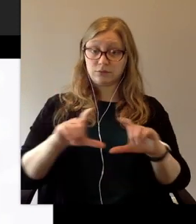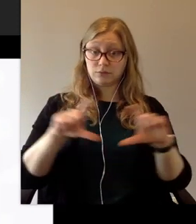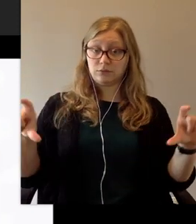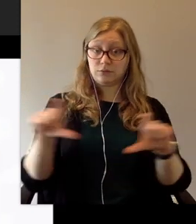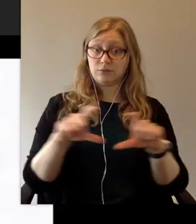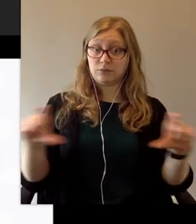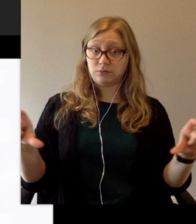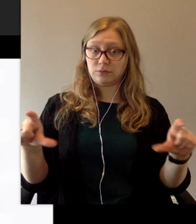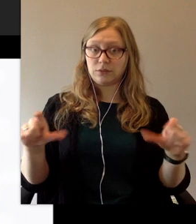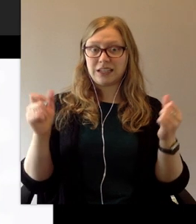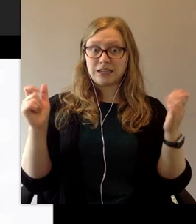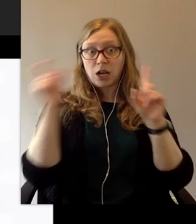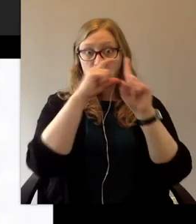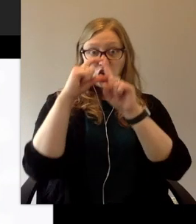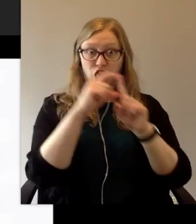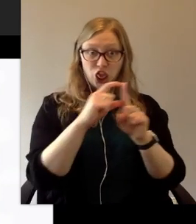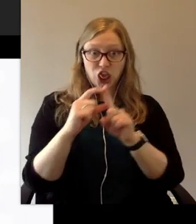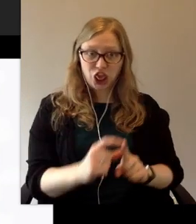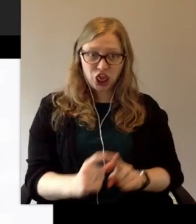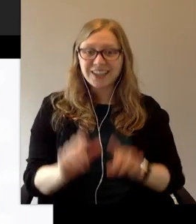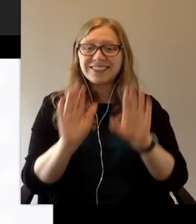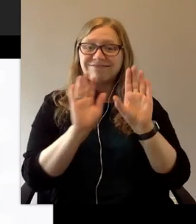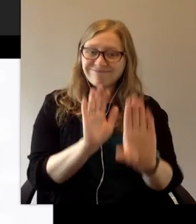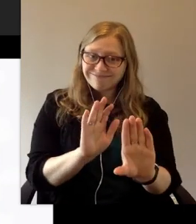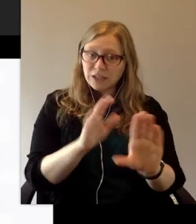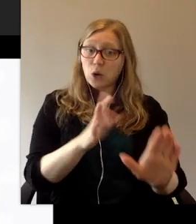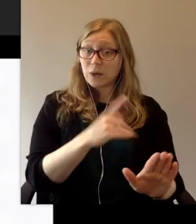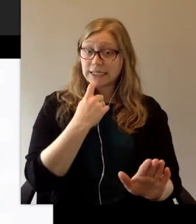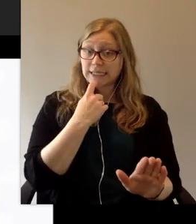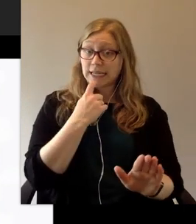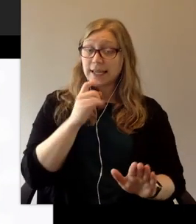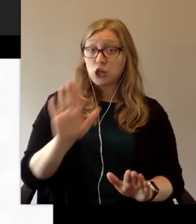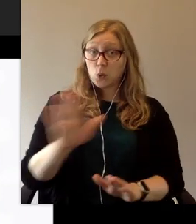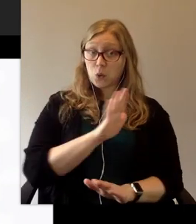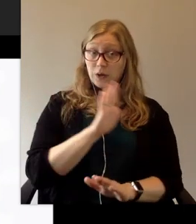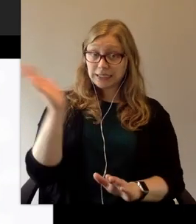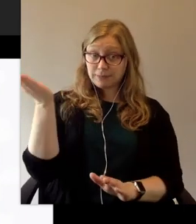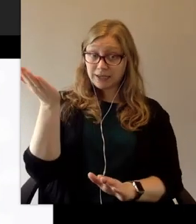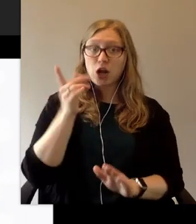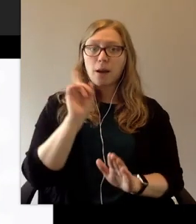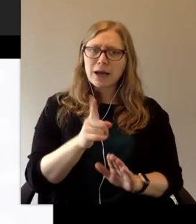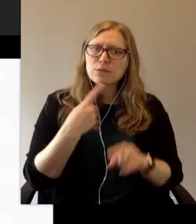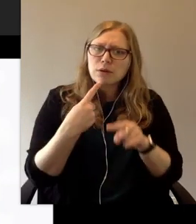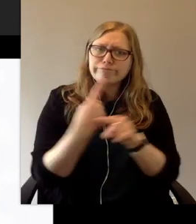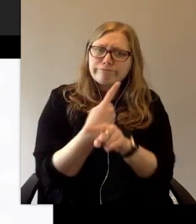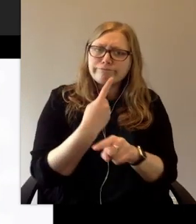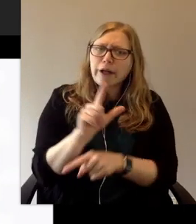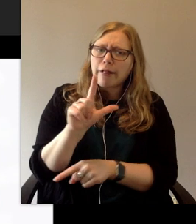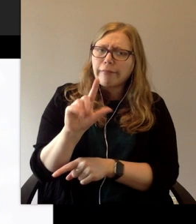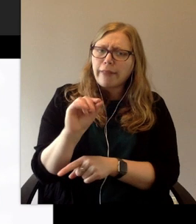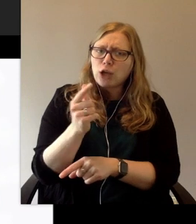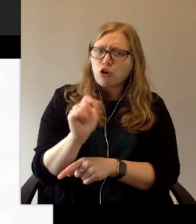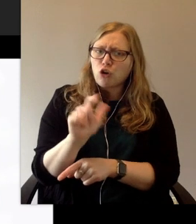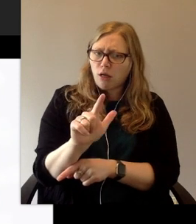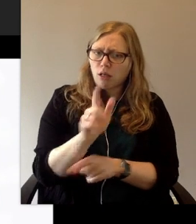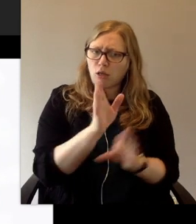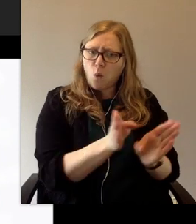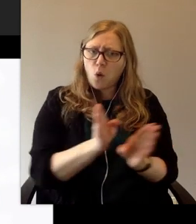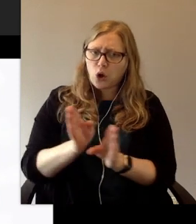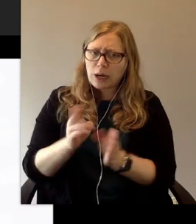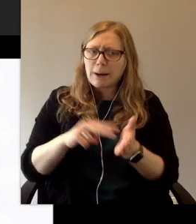it's a lot of wordy words, but basically what it's saying is that your speech is in a logical order. That means it